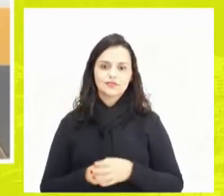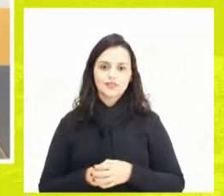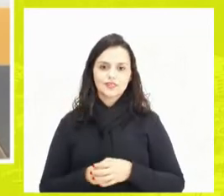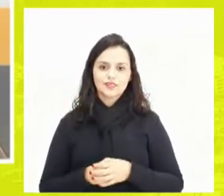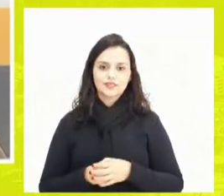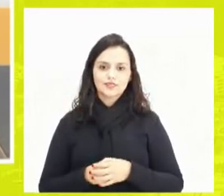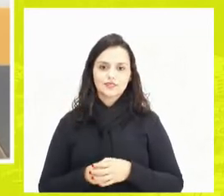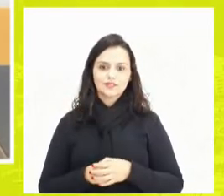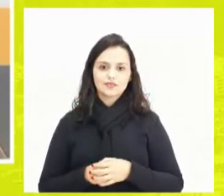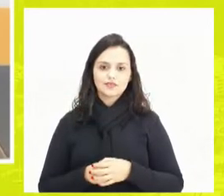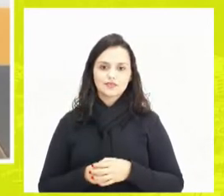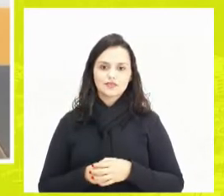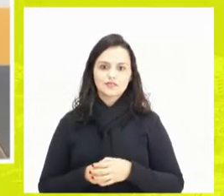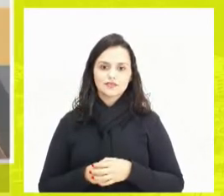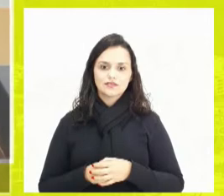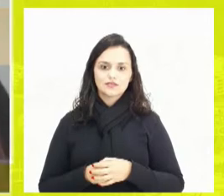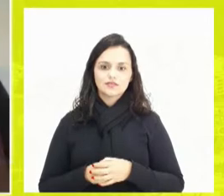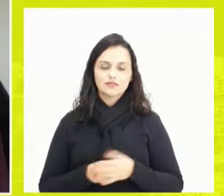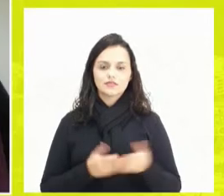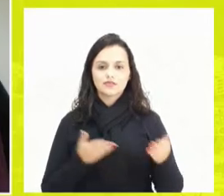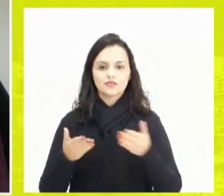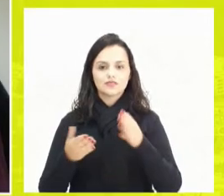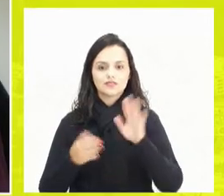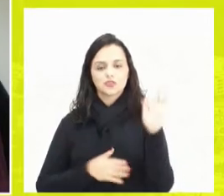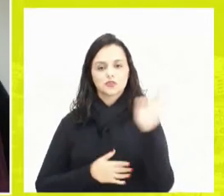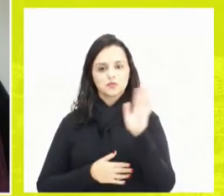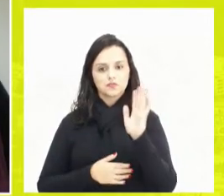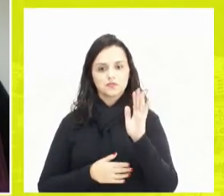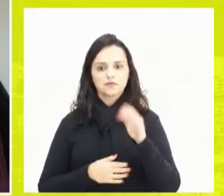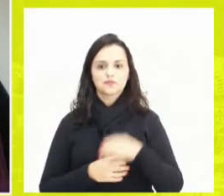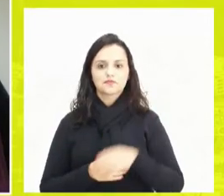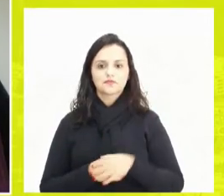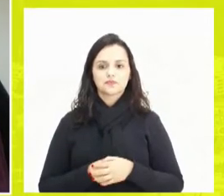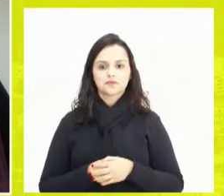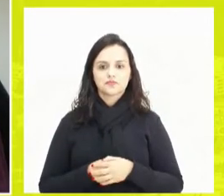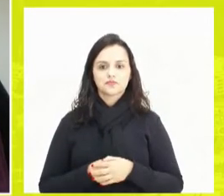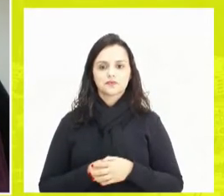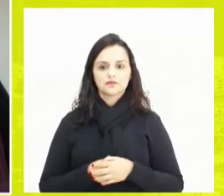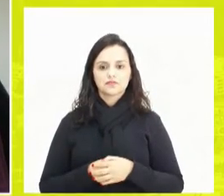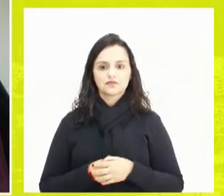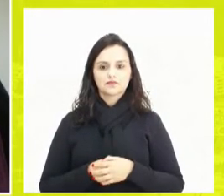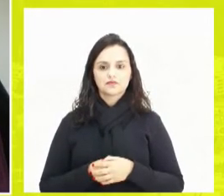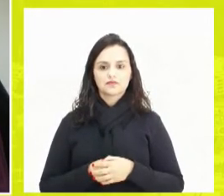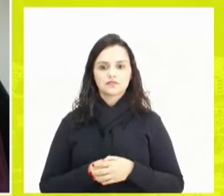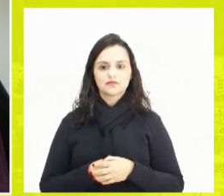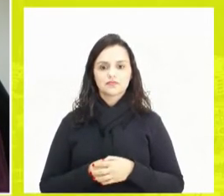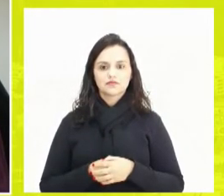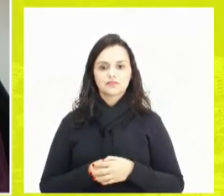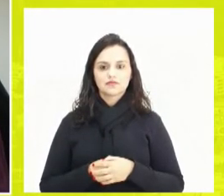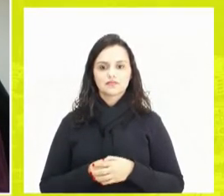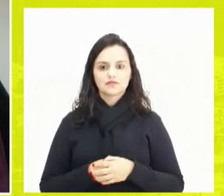the floor is yours make your final comment we'll see each other on a pro and next opportunity